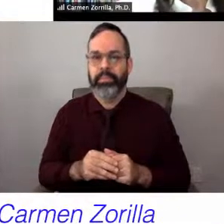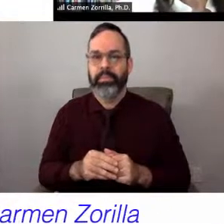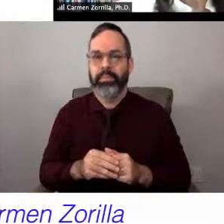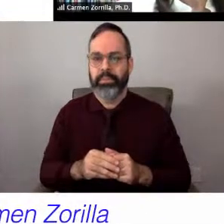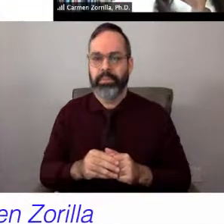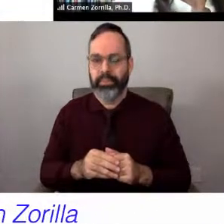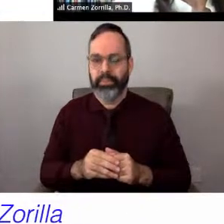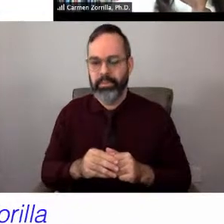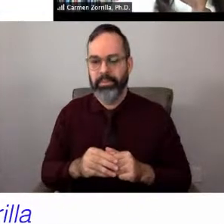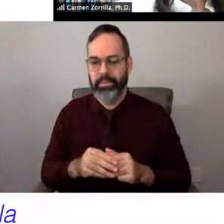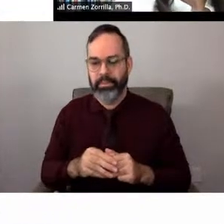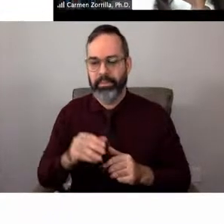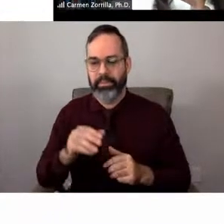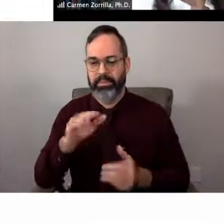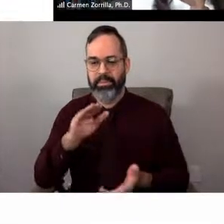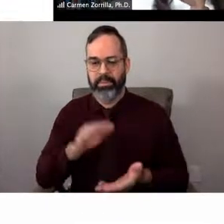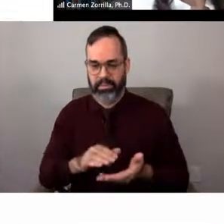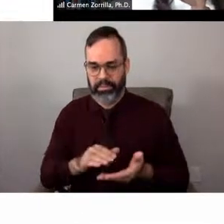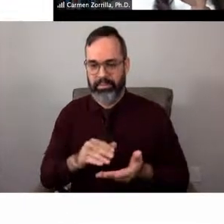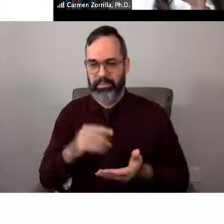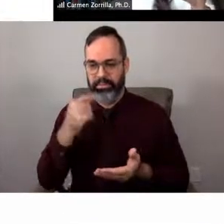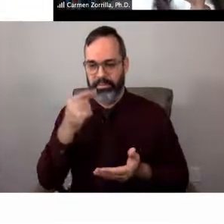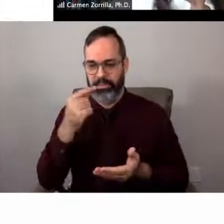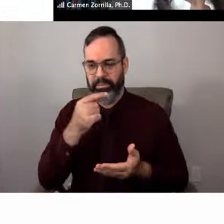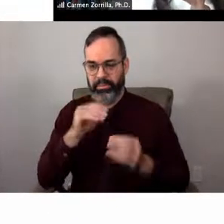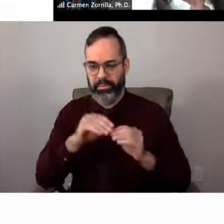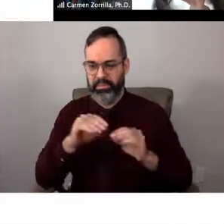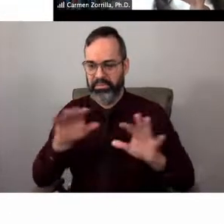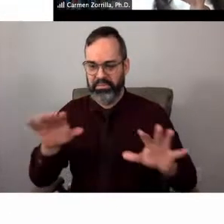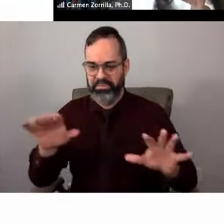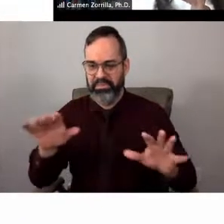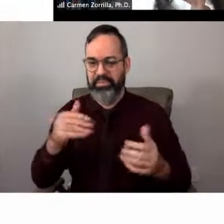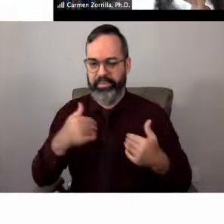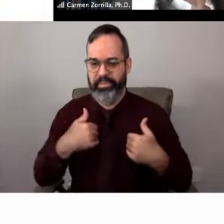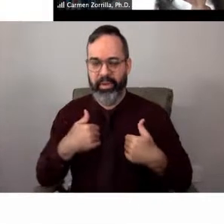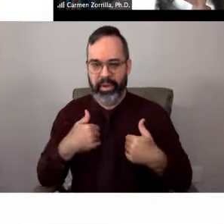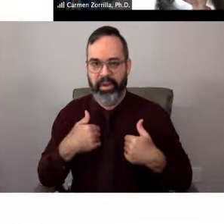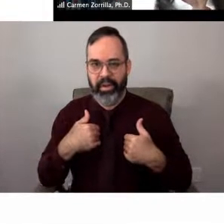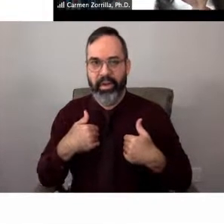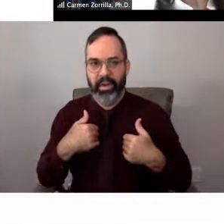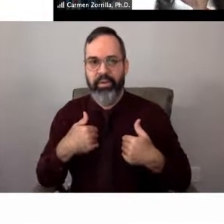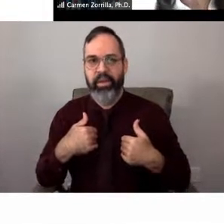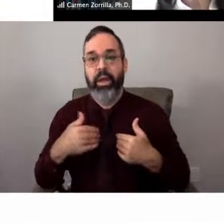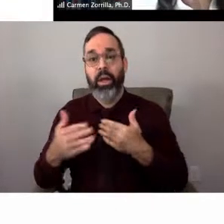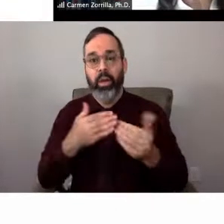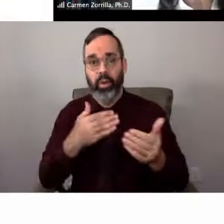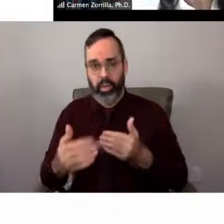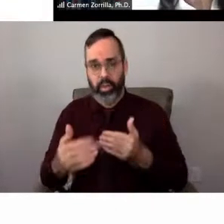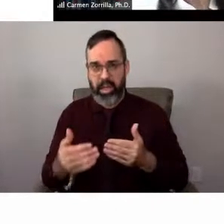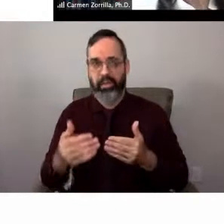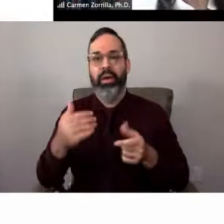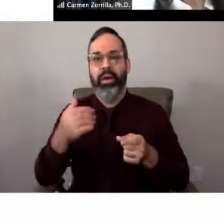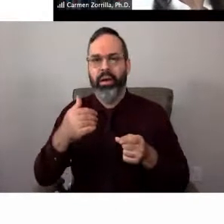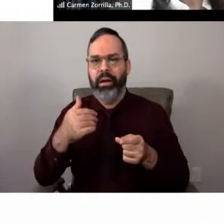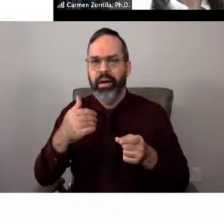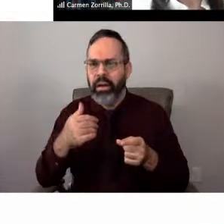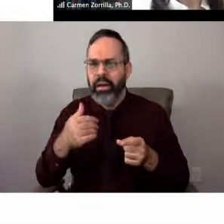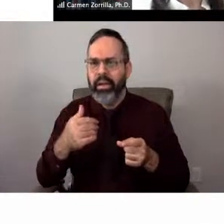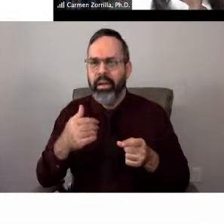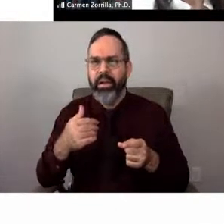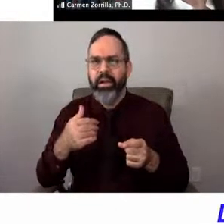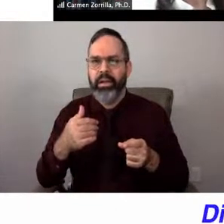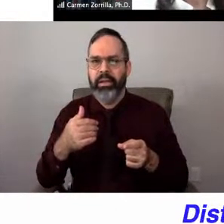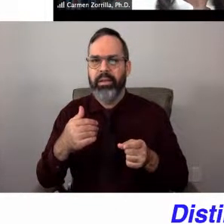tract after you have symptoms. In addition to that, whatever virus you have in that upper respiratory tract